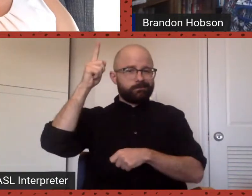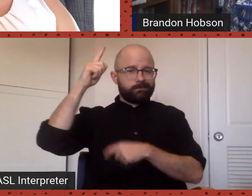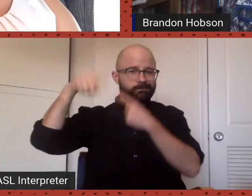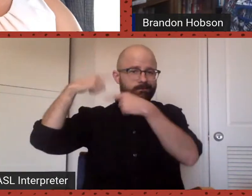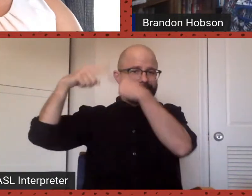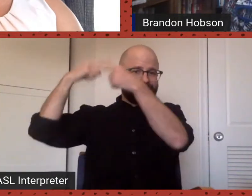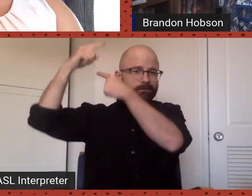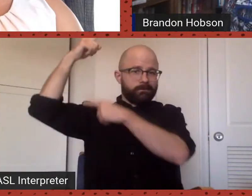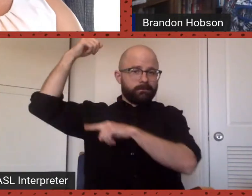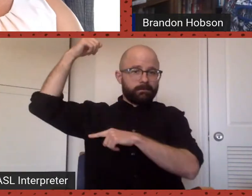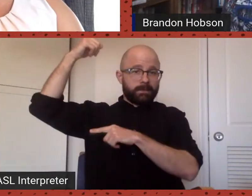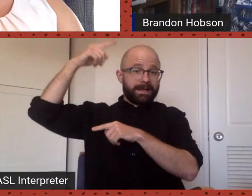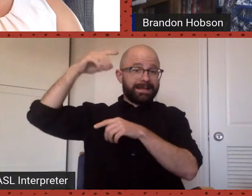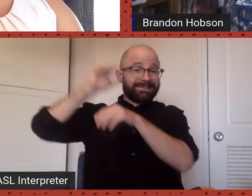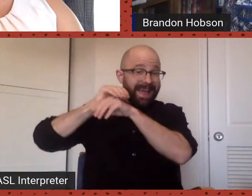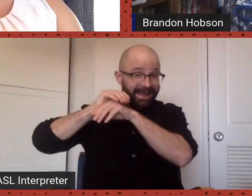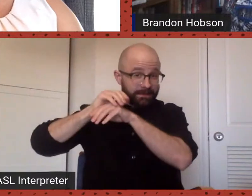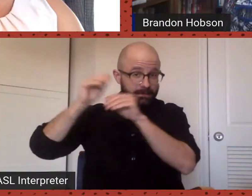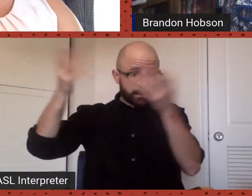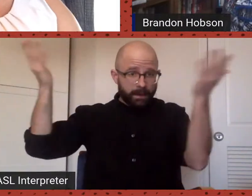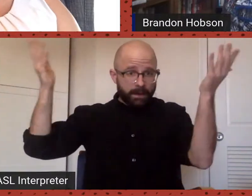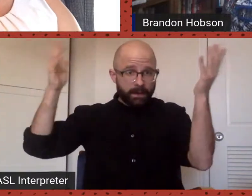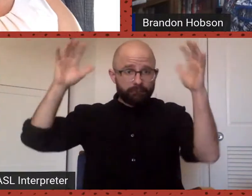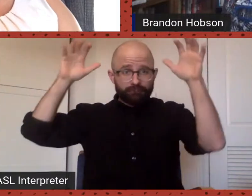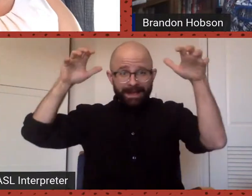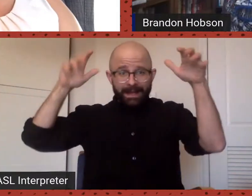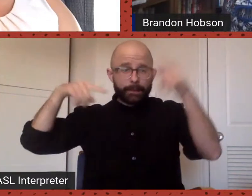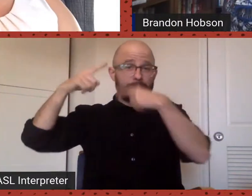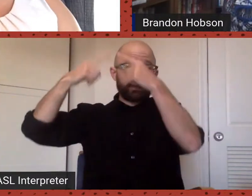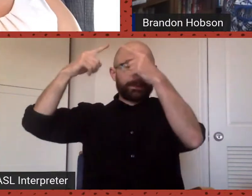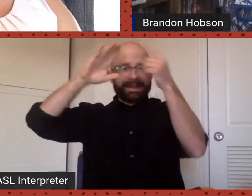down again. It was never found anywhere.